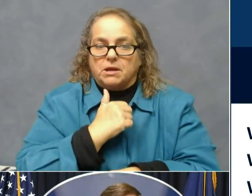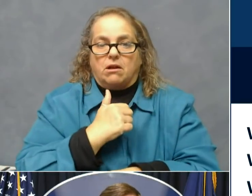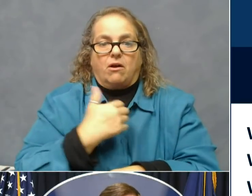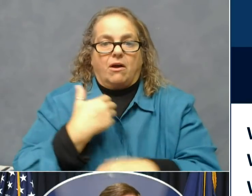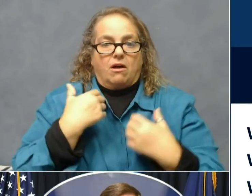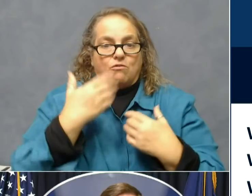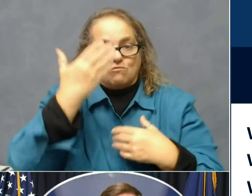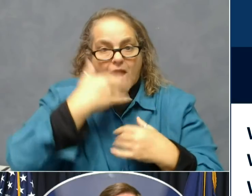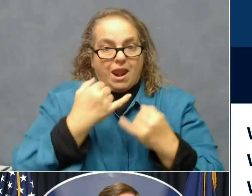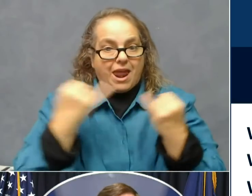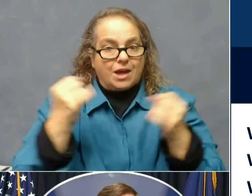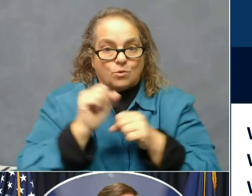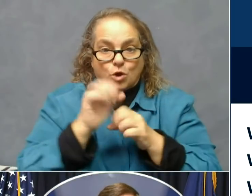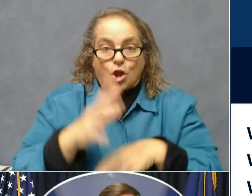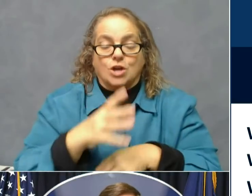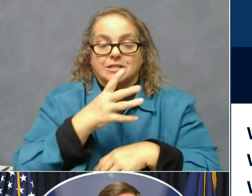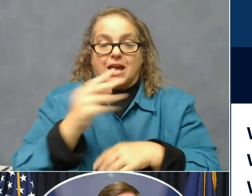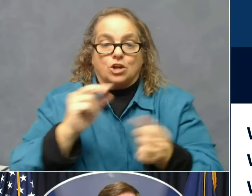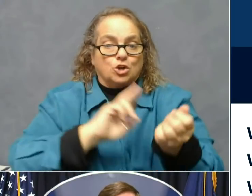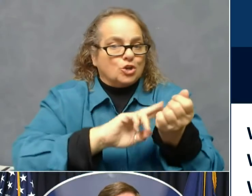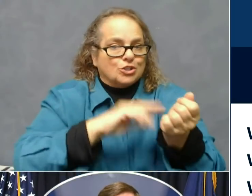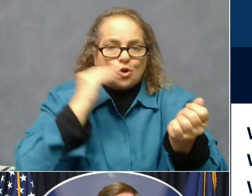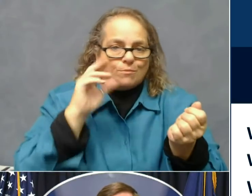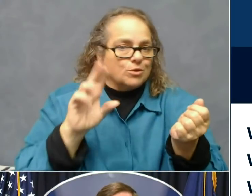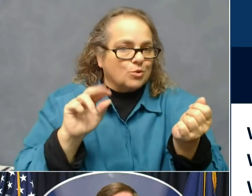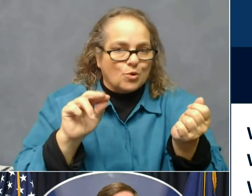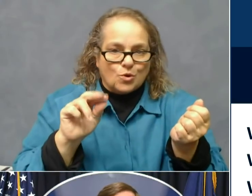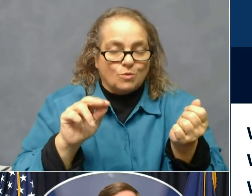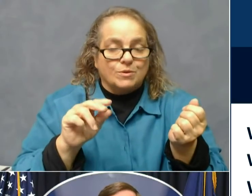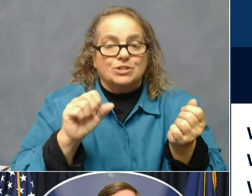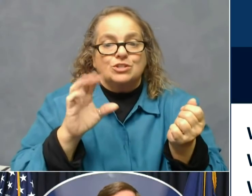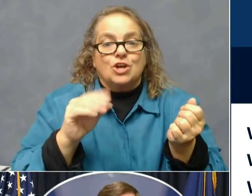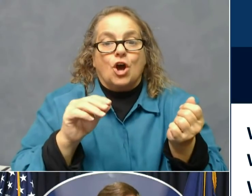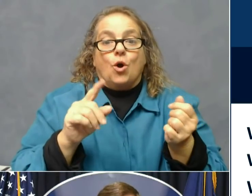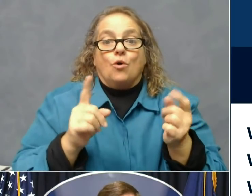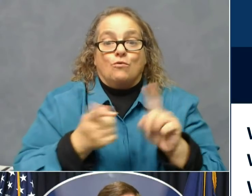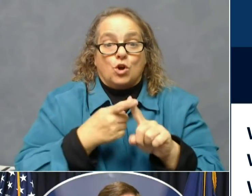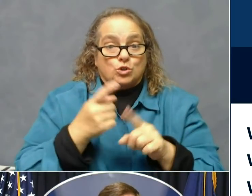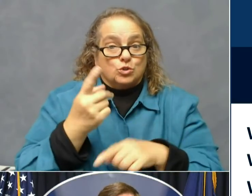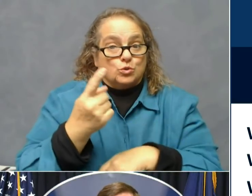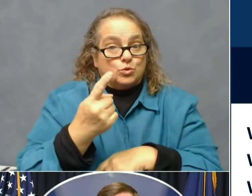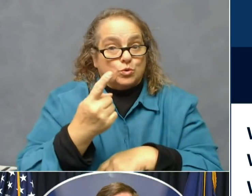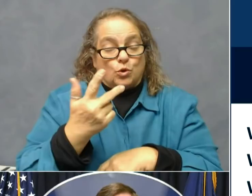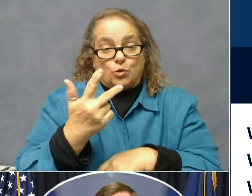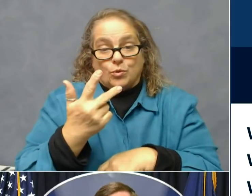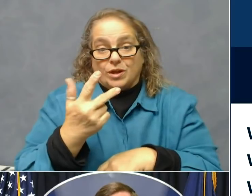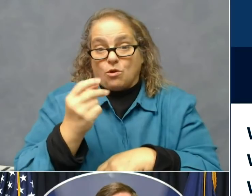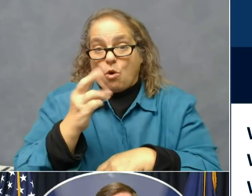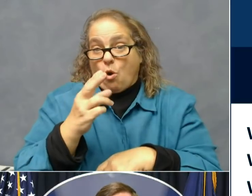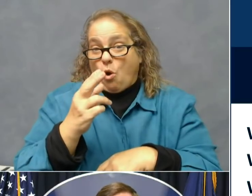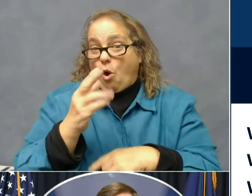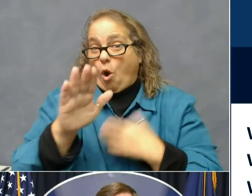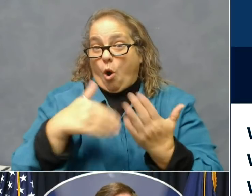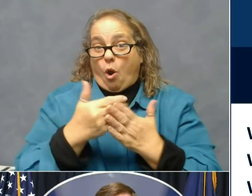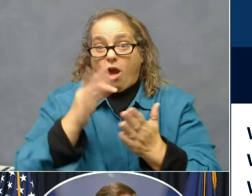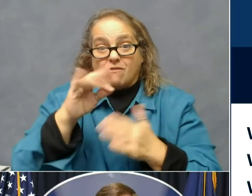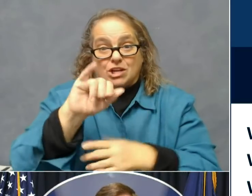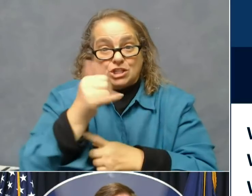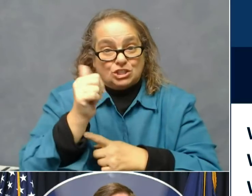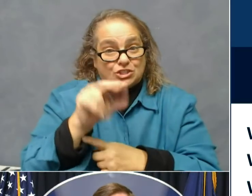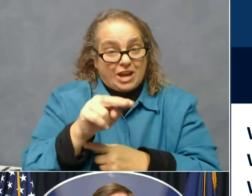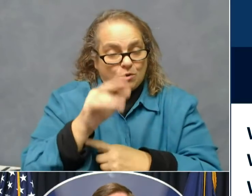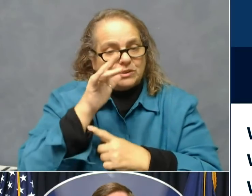we'll see is, in the very least, the first couple weeks of January, if not all of January, we'll still be going to